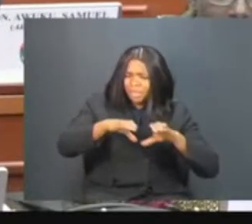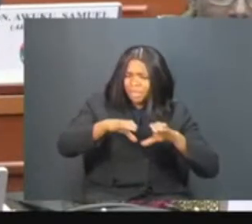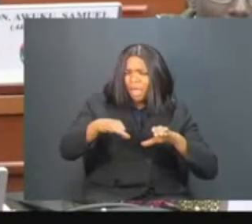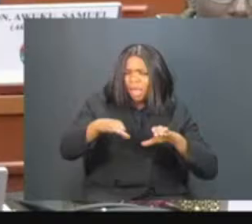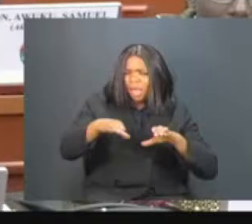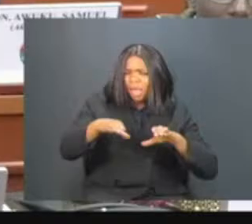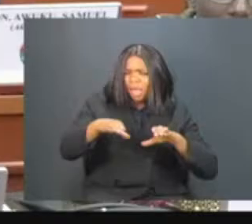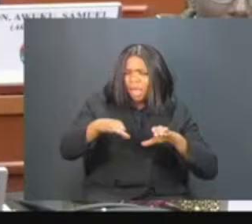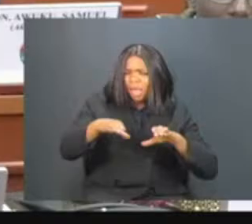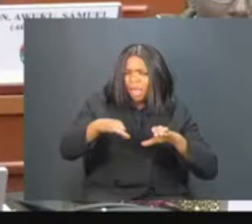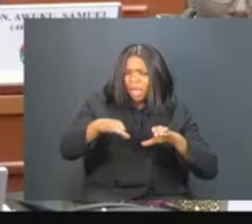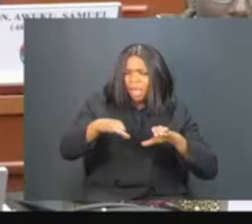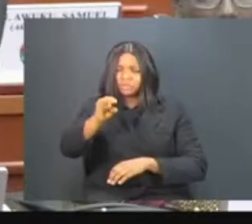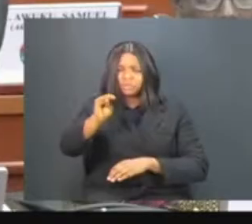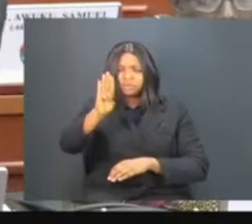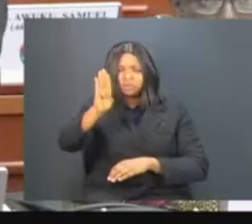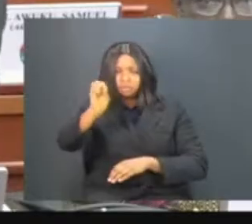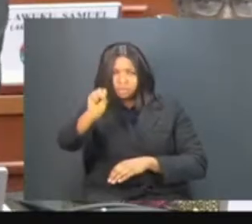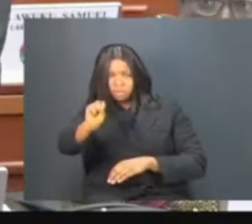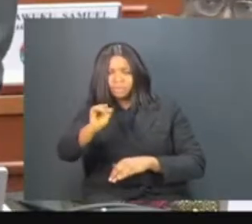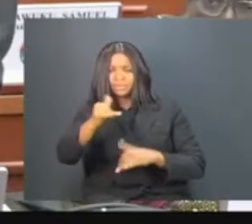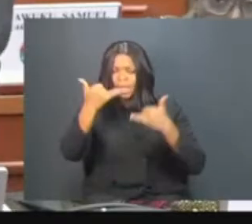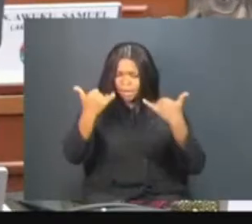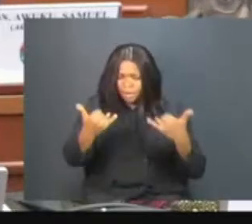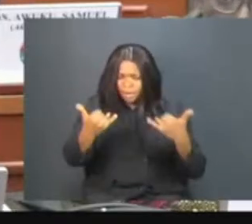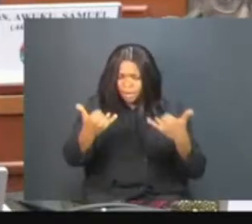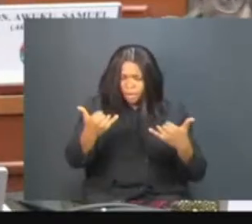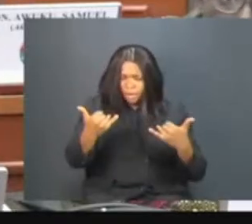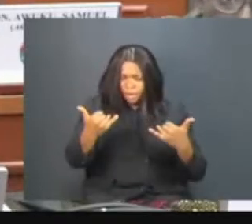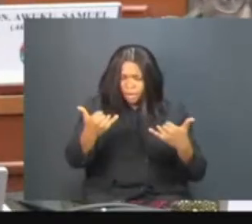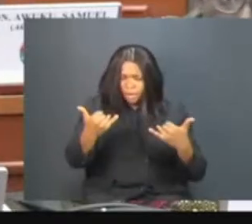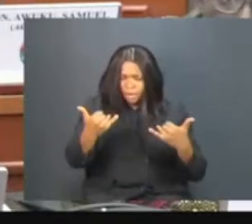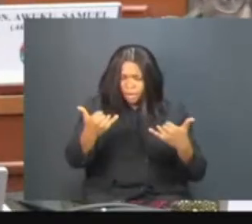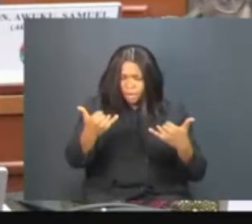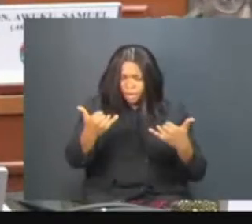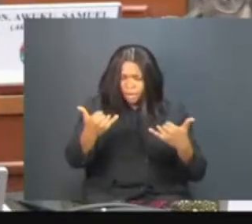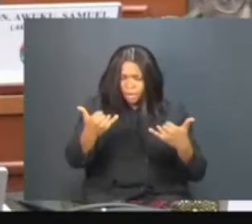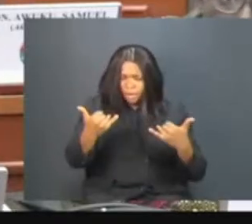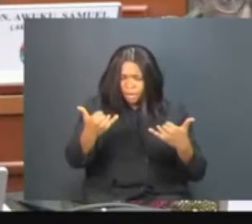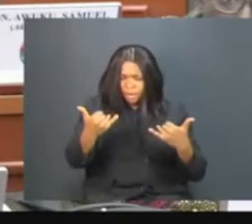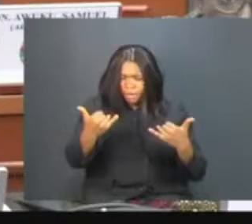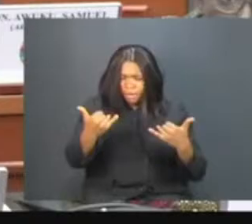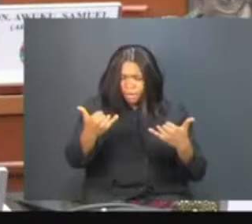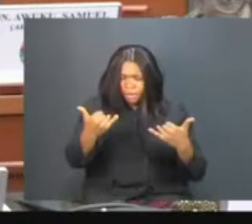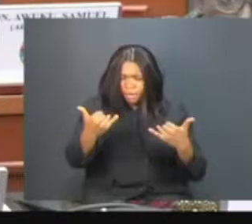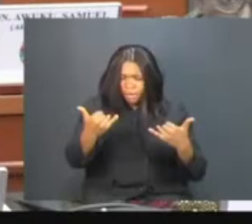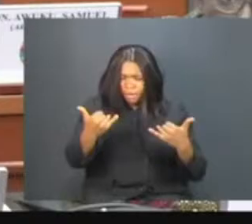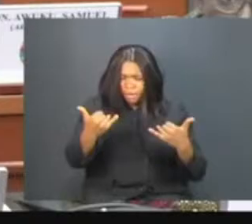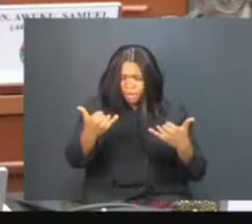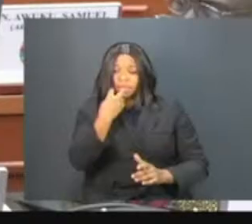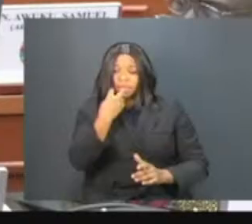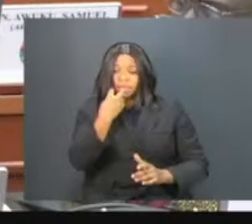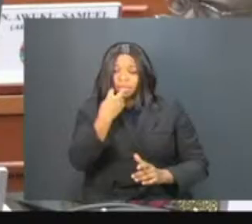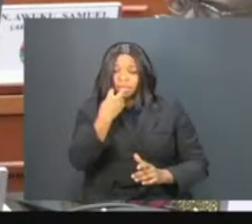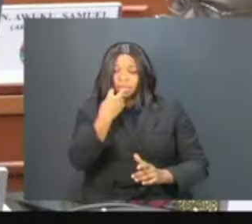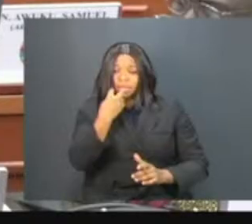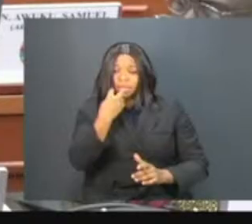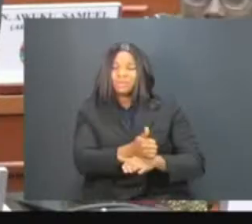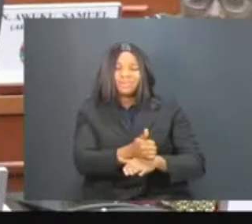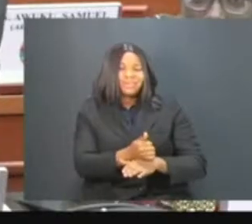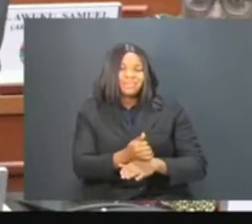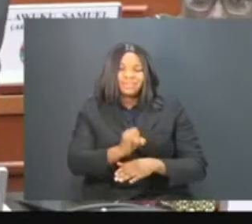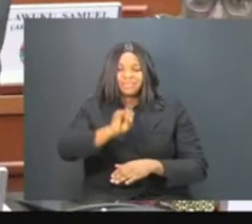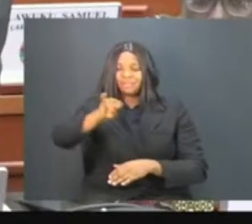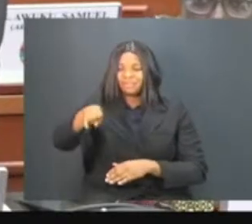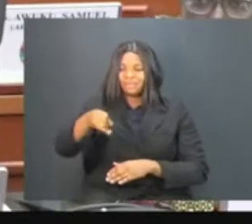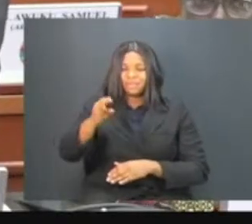now, they want action and jobs now. Mr. Speaker, this authority is just going to be job for the men. It's just